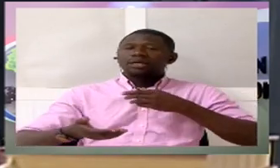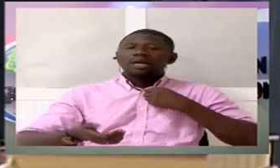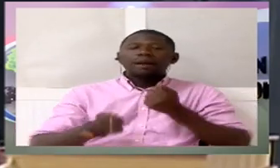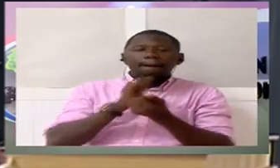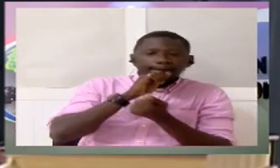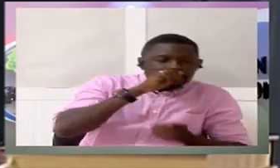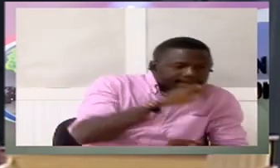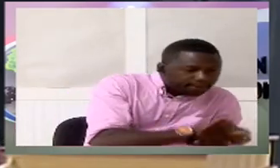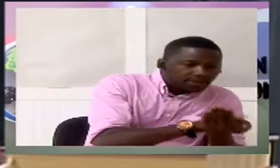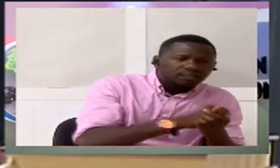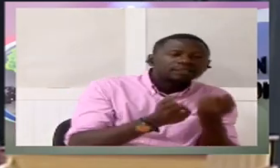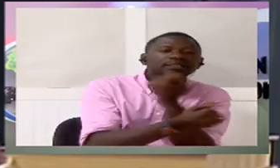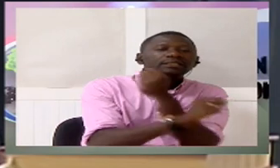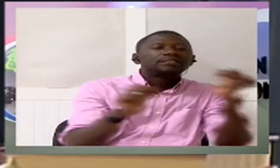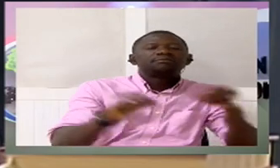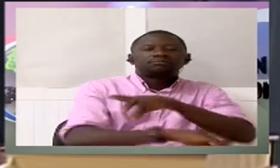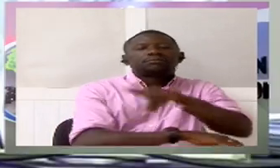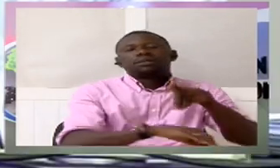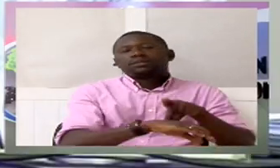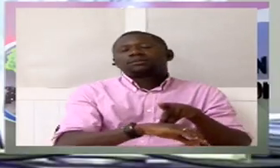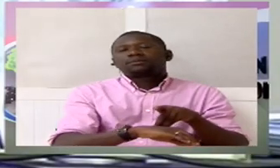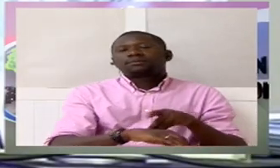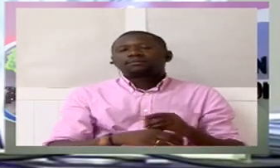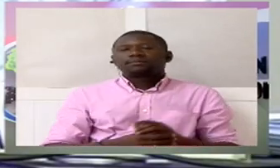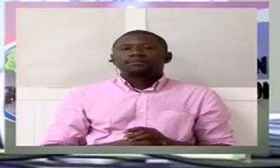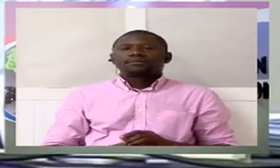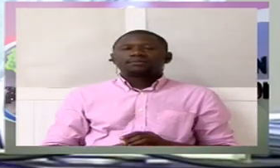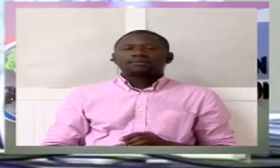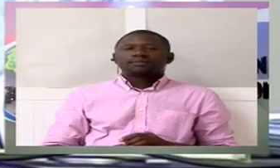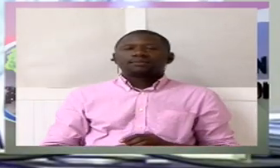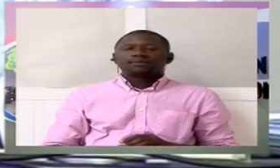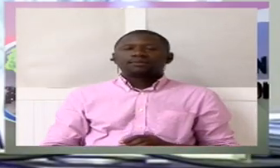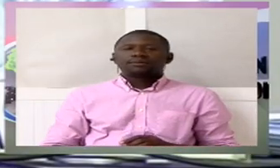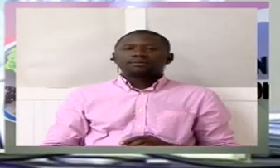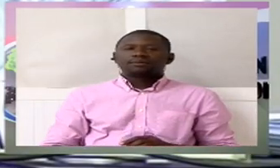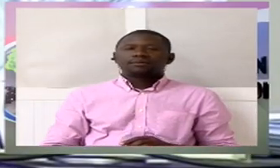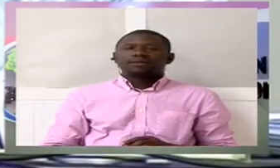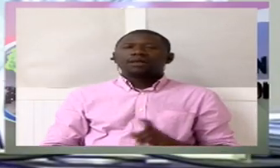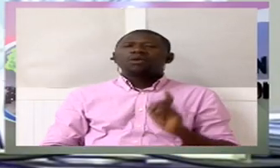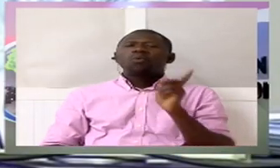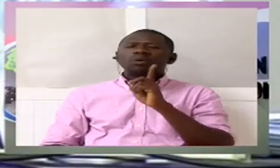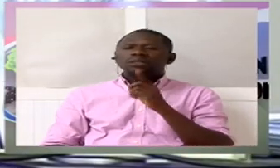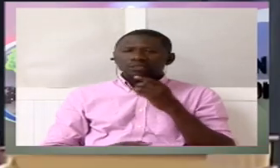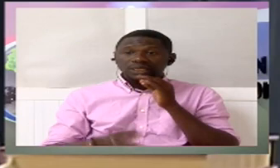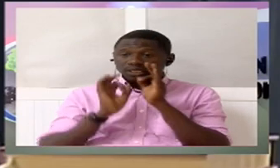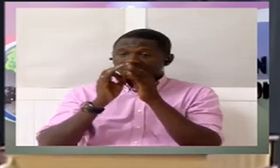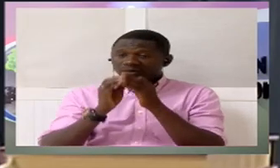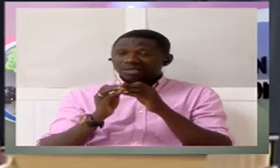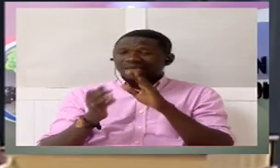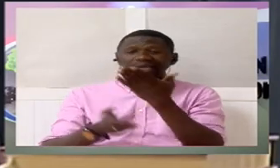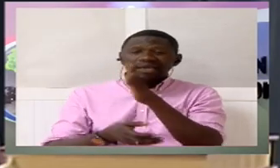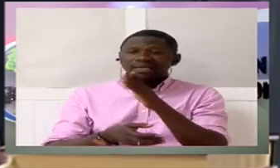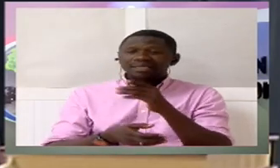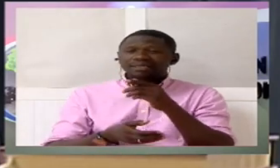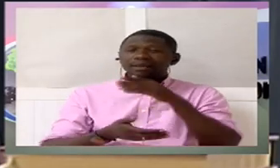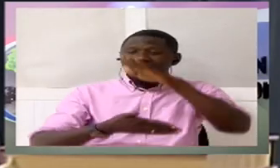hide them at a safe place. And what did he specify, any particular types of documents?